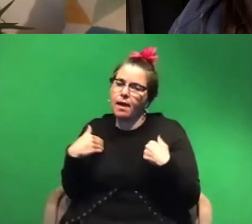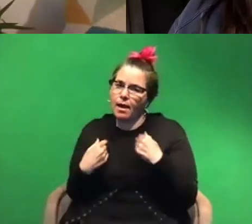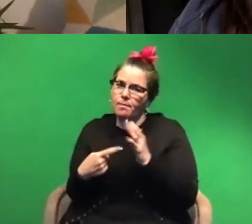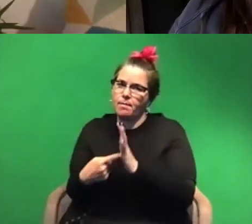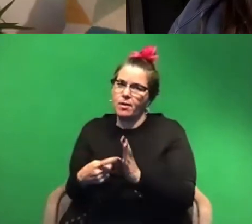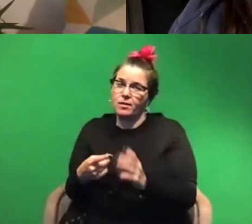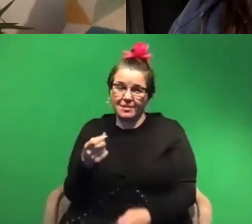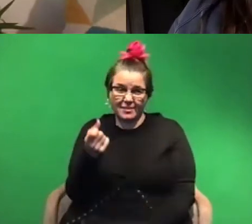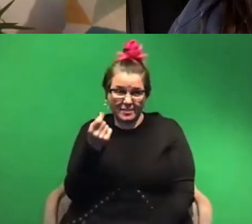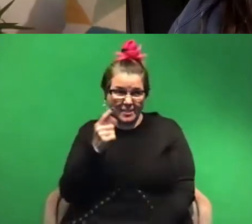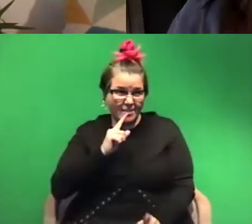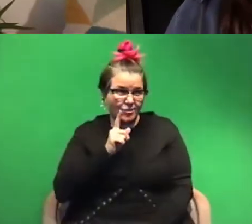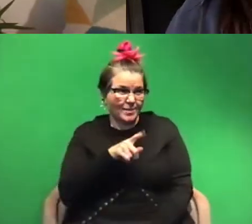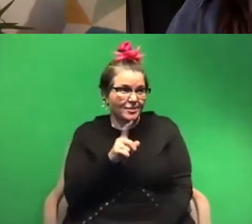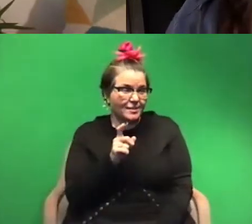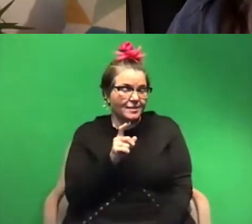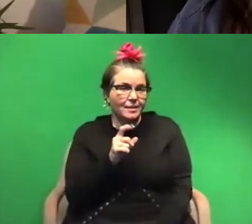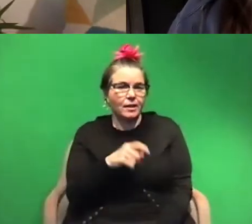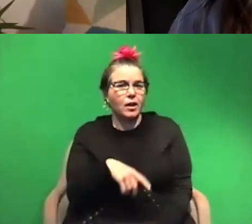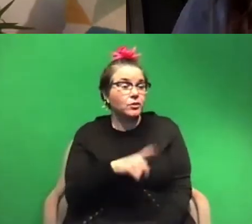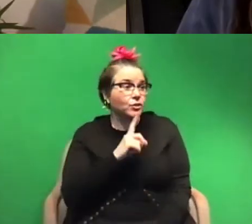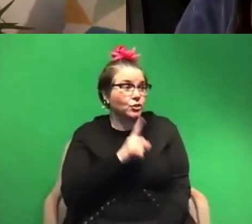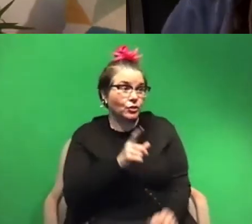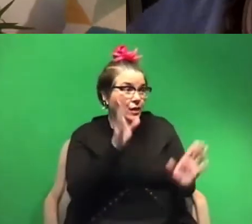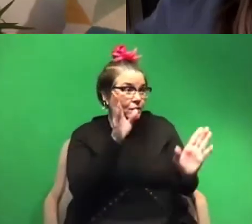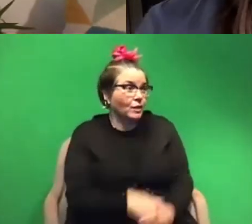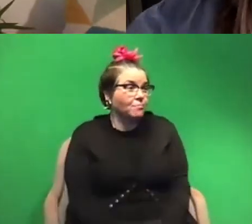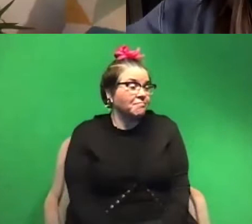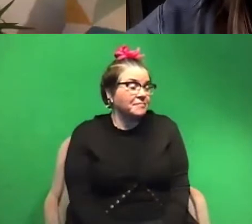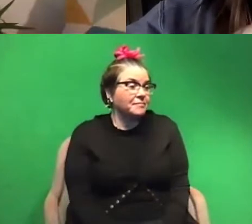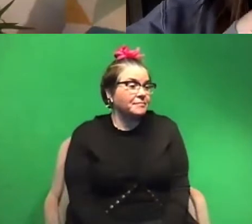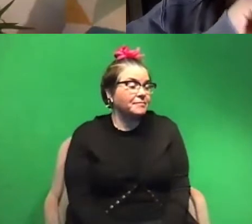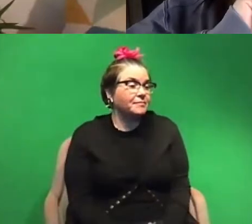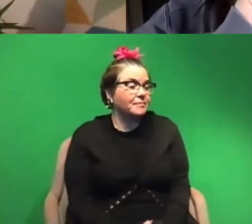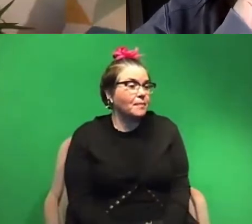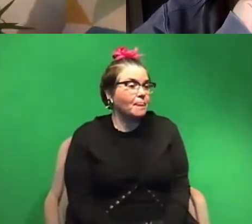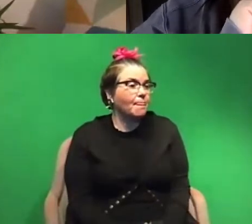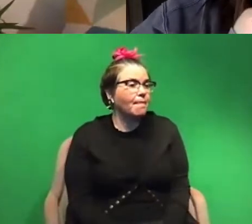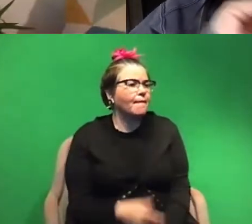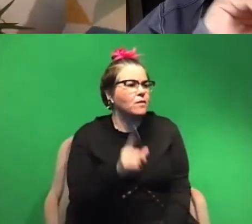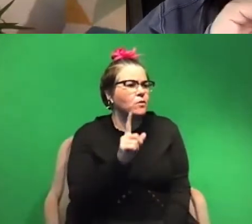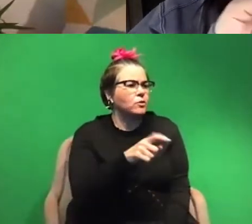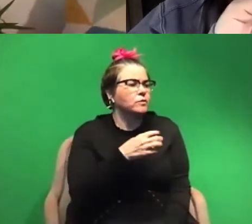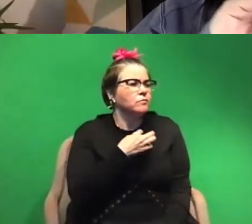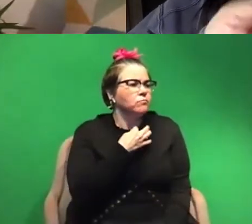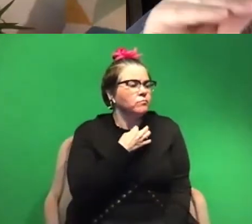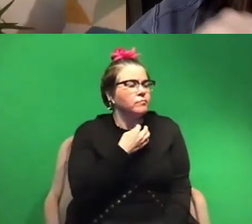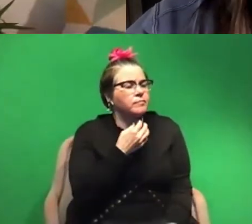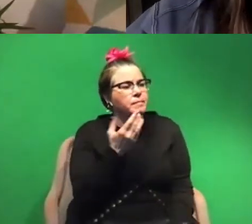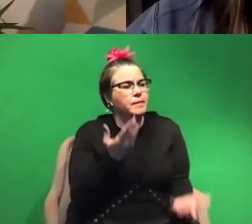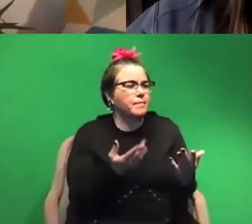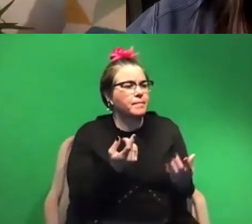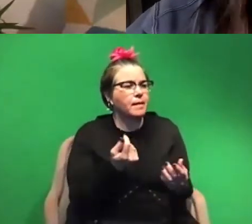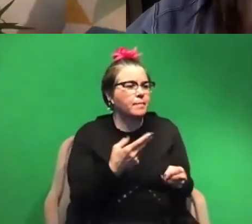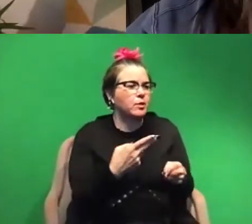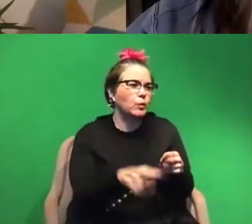that answer the question? Sure, that's great. Okay. That's great. Here's a question that might be a little shorter